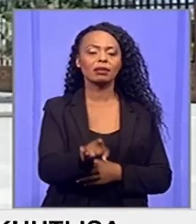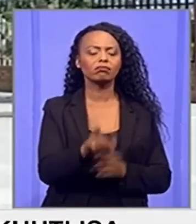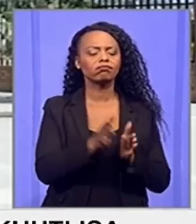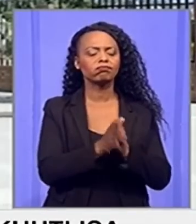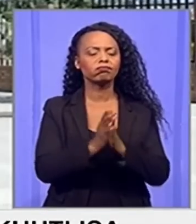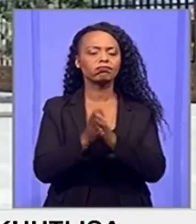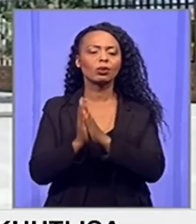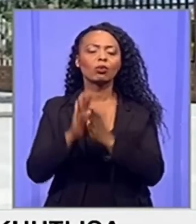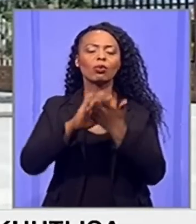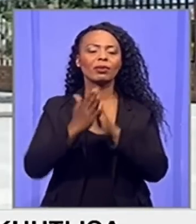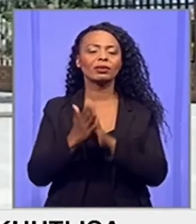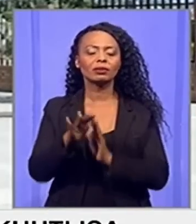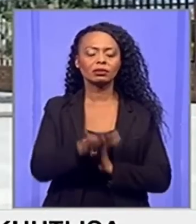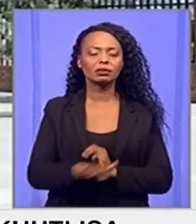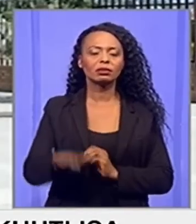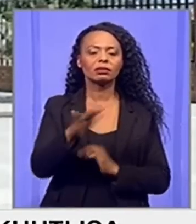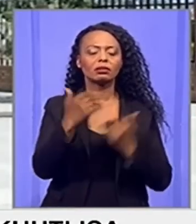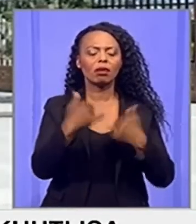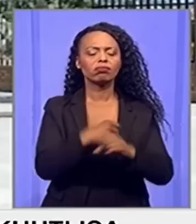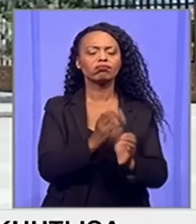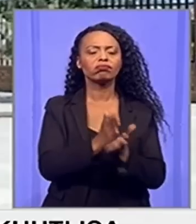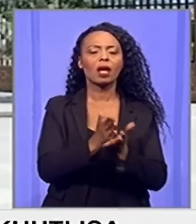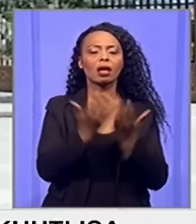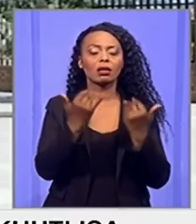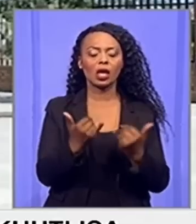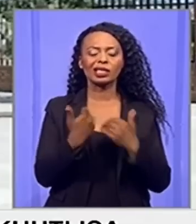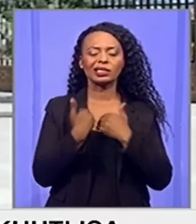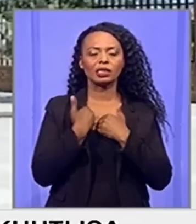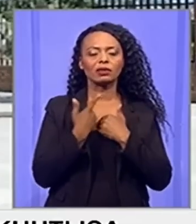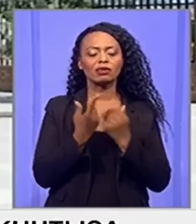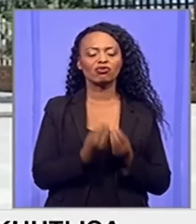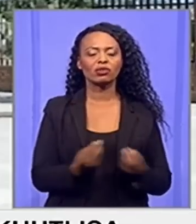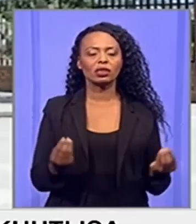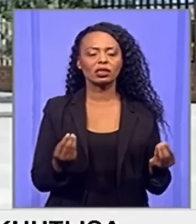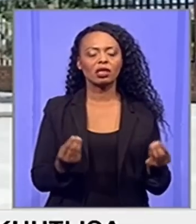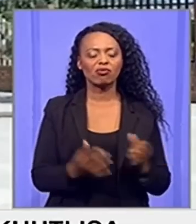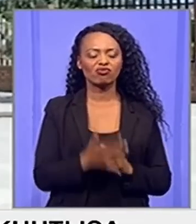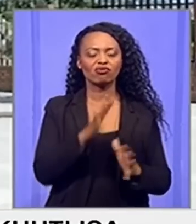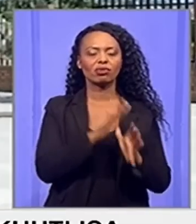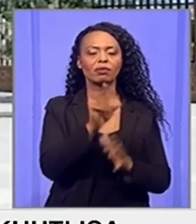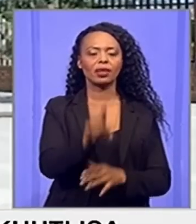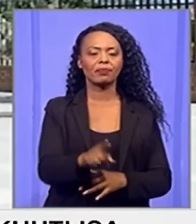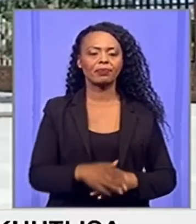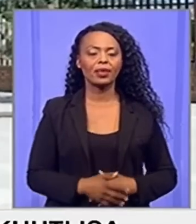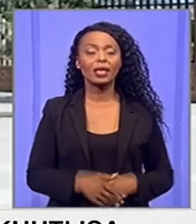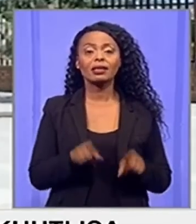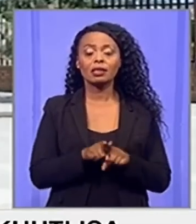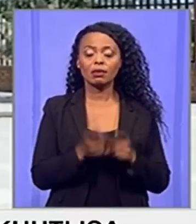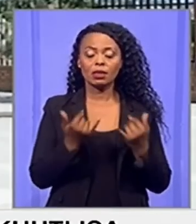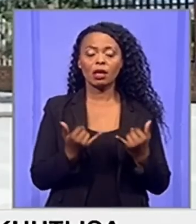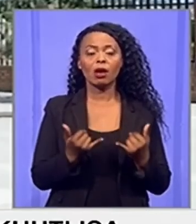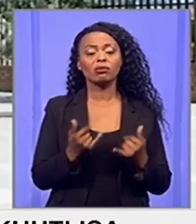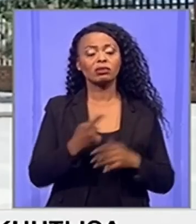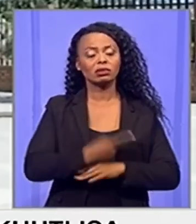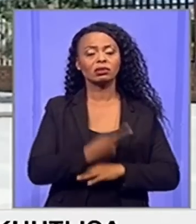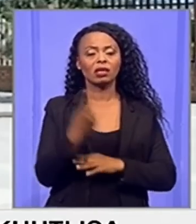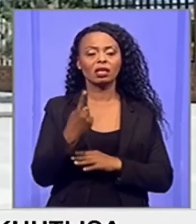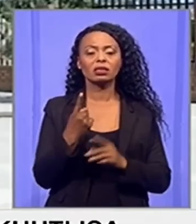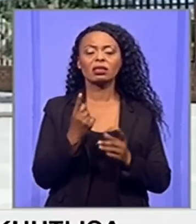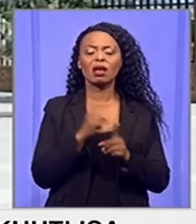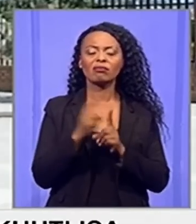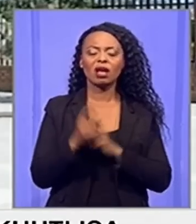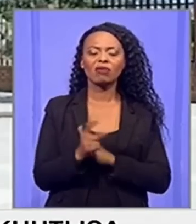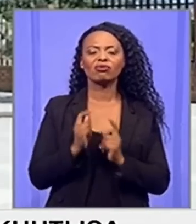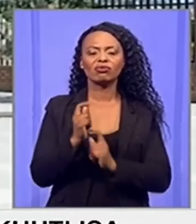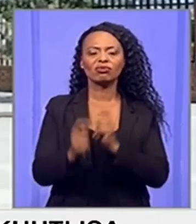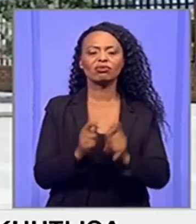our communities to ensure that the safety of their children is guaranteed, particularly these days when such rituals are being